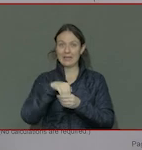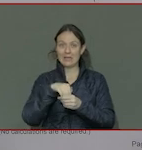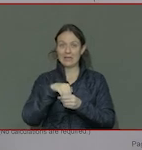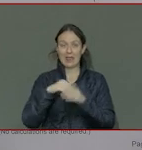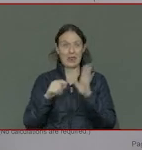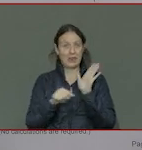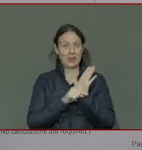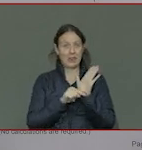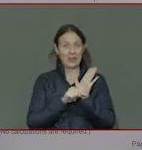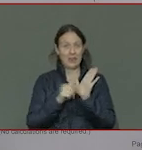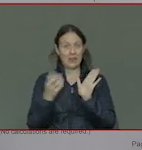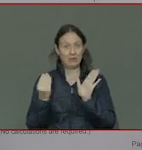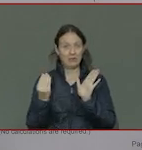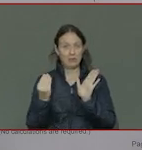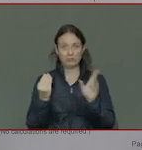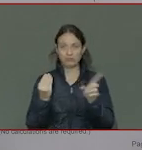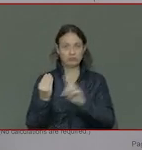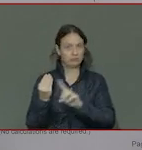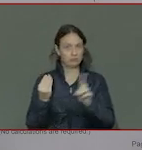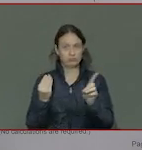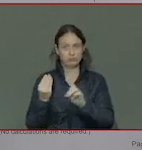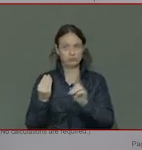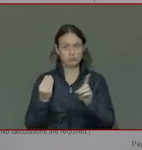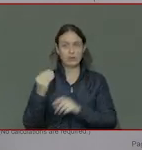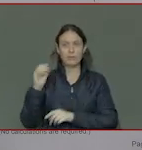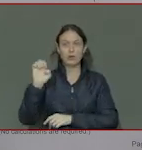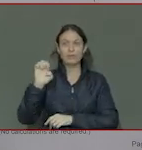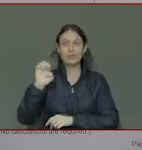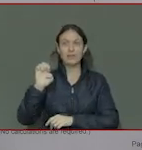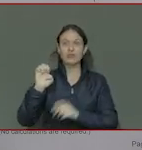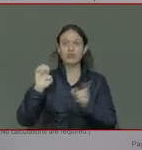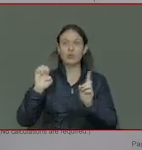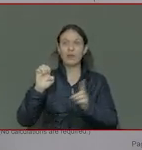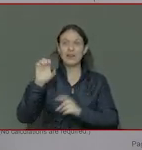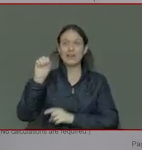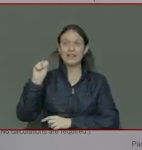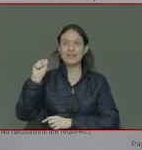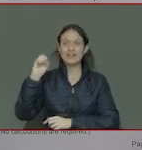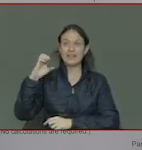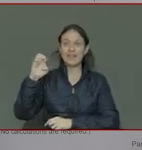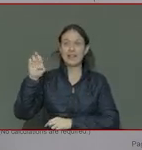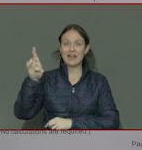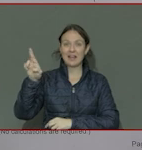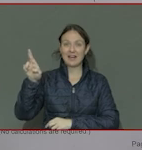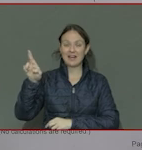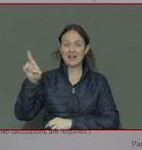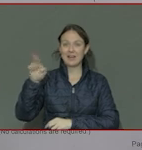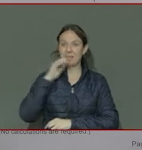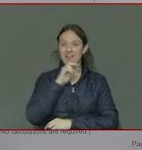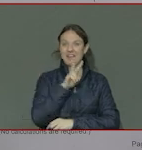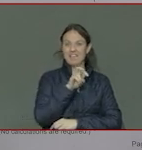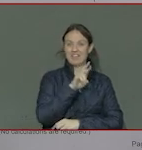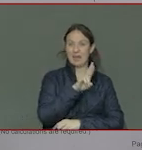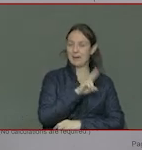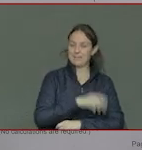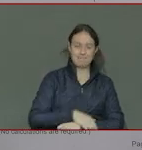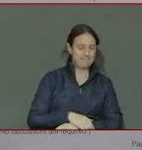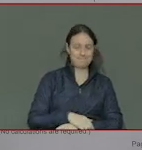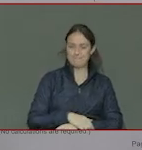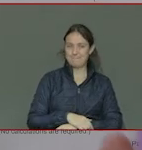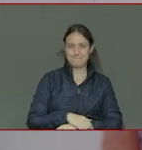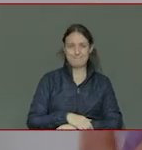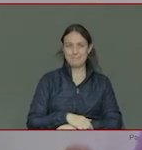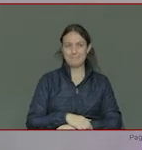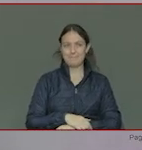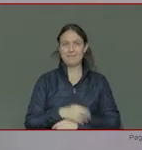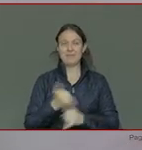negatives because energy is a scalar value and not a vector. Okay, that's the part for